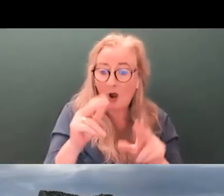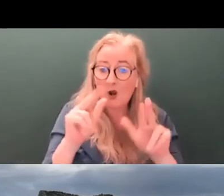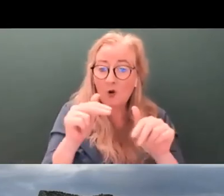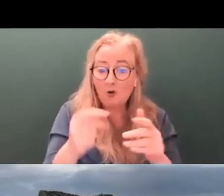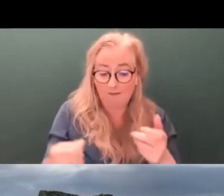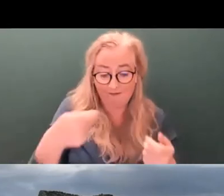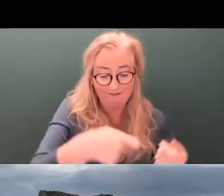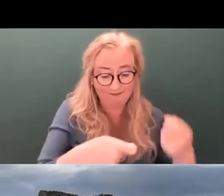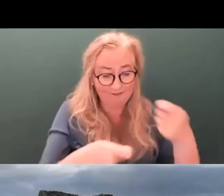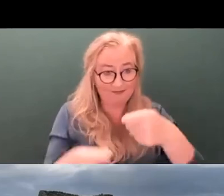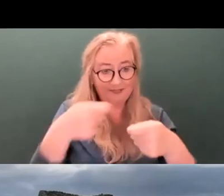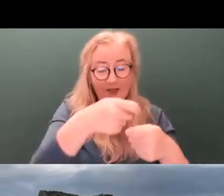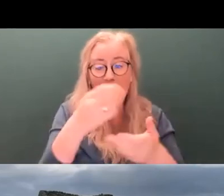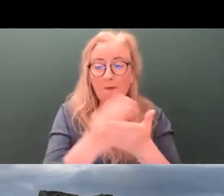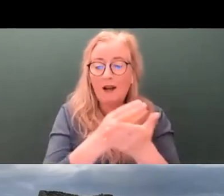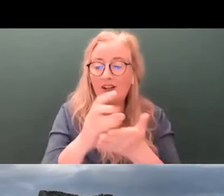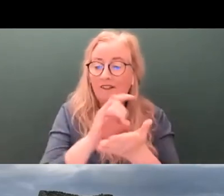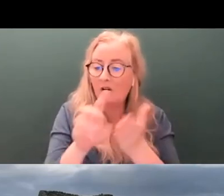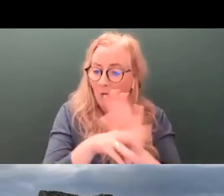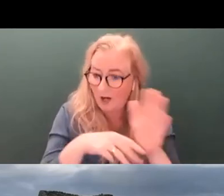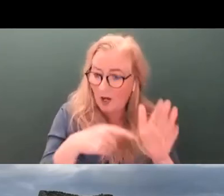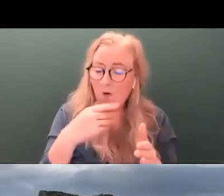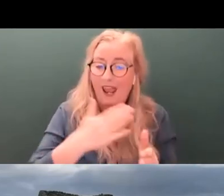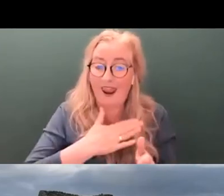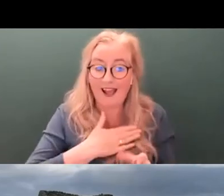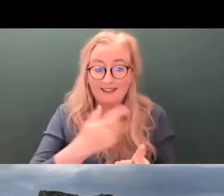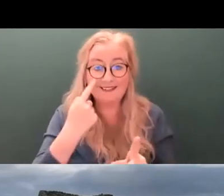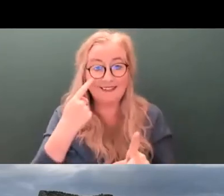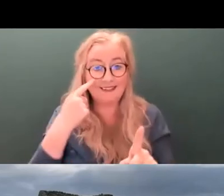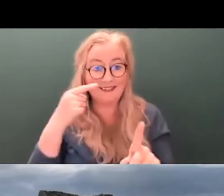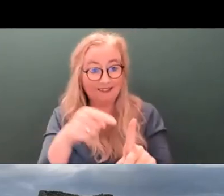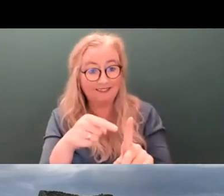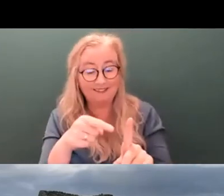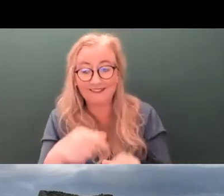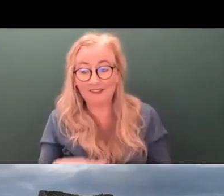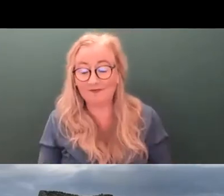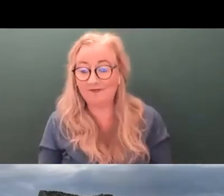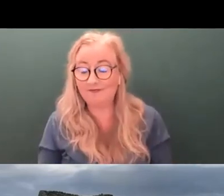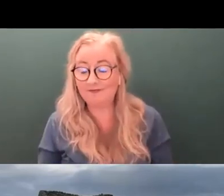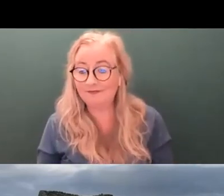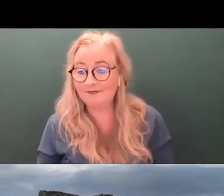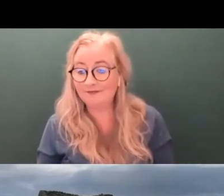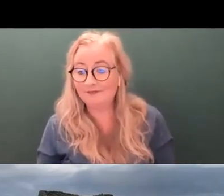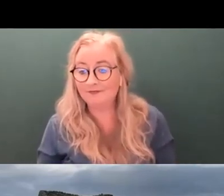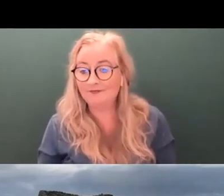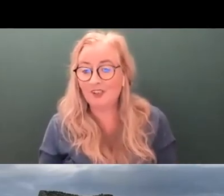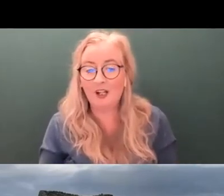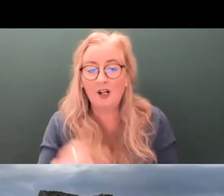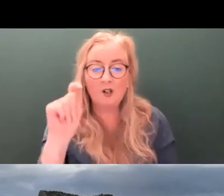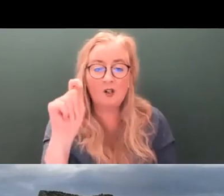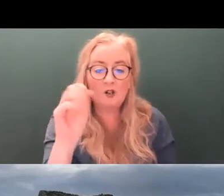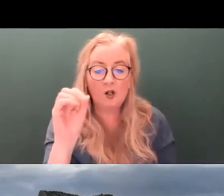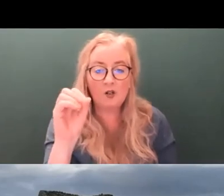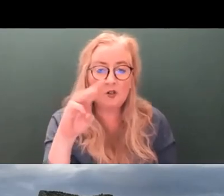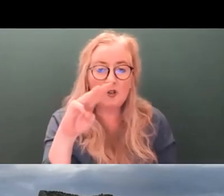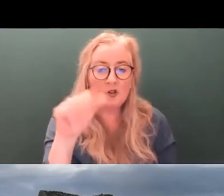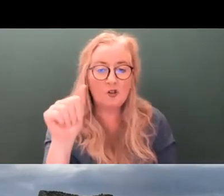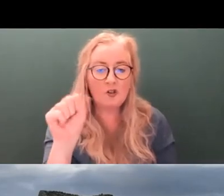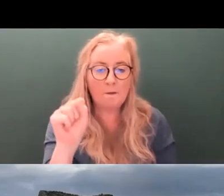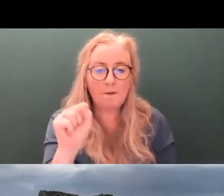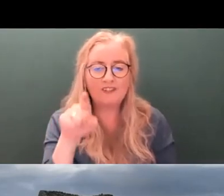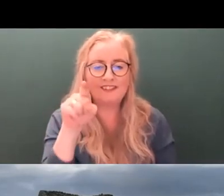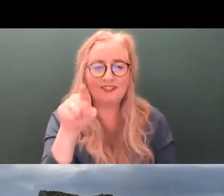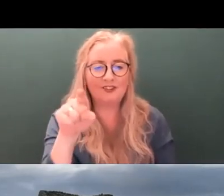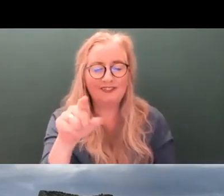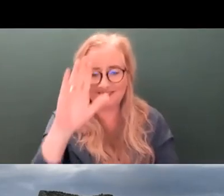Heritage Week. And again, those are things that we really like to see. Great. And Tomas, given that one of your strengths is indeed